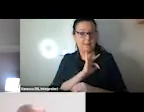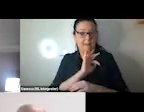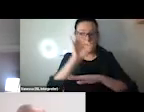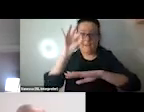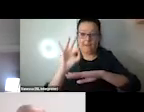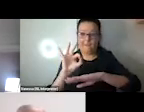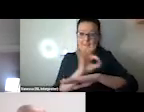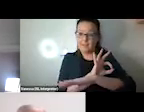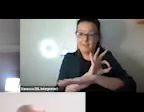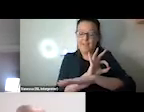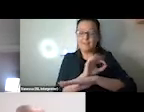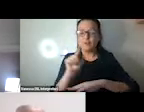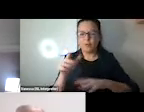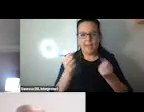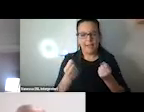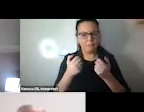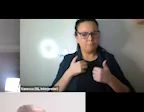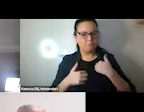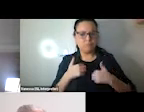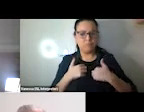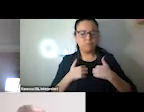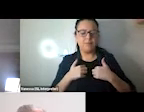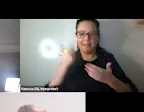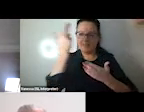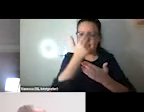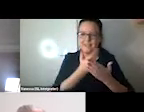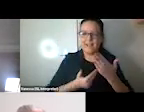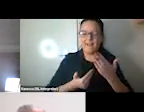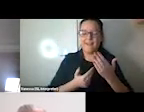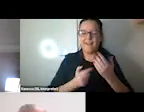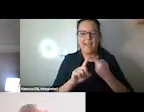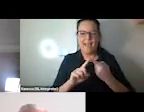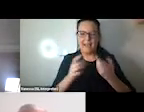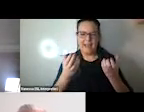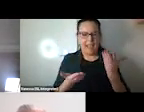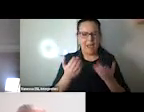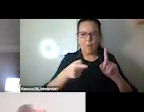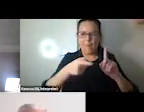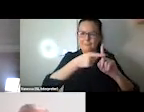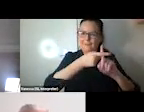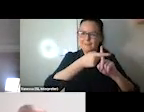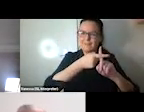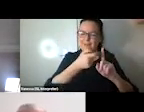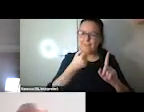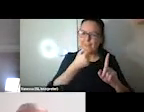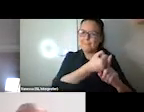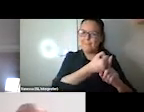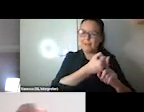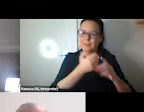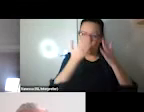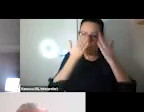in design and how it can have a positive impact on well-being, diversity and